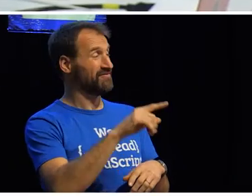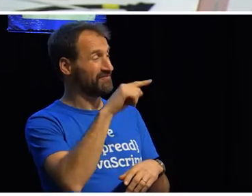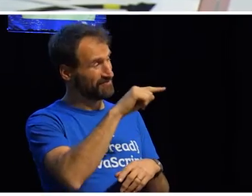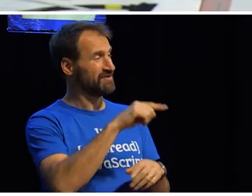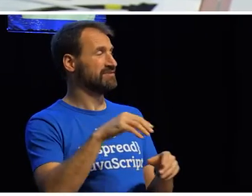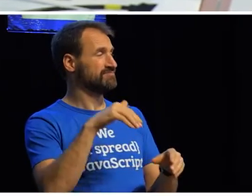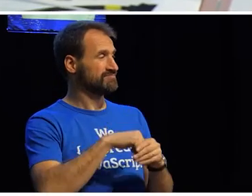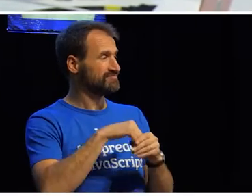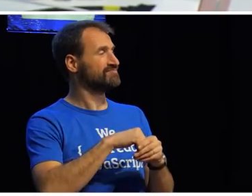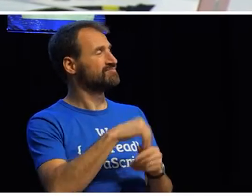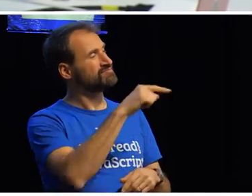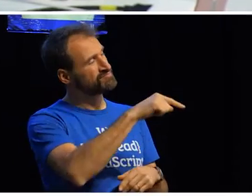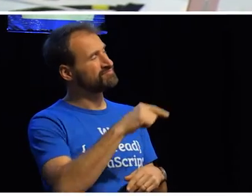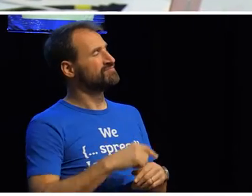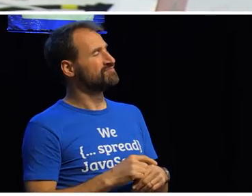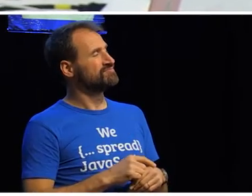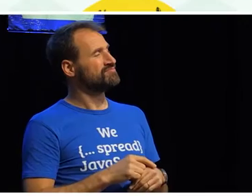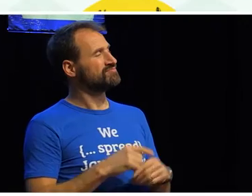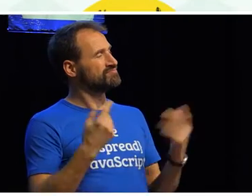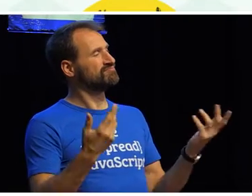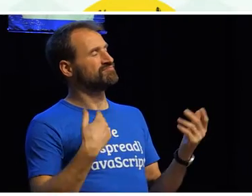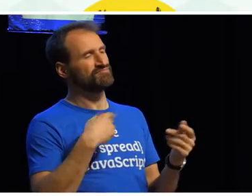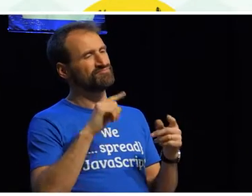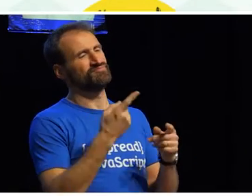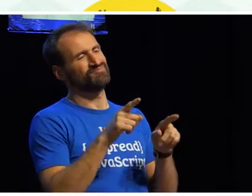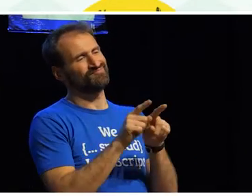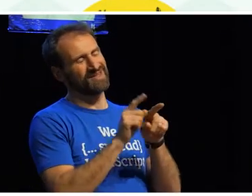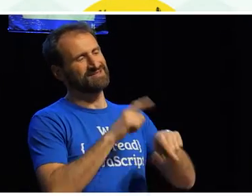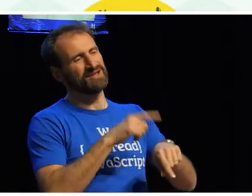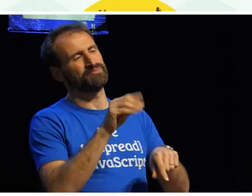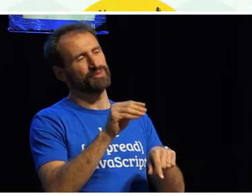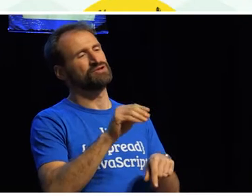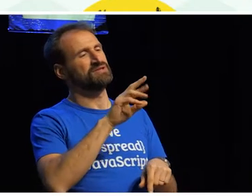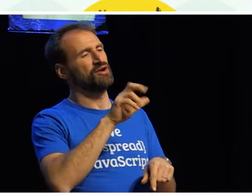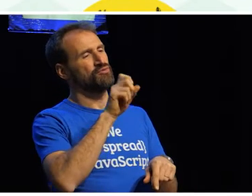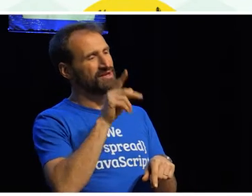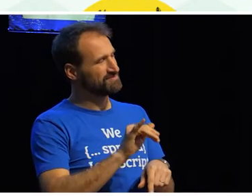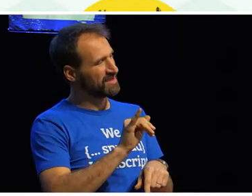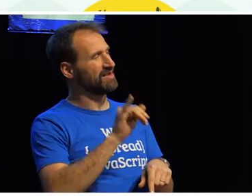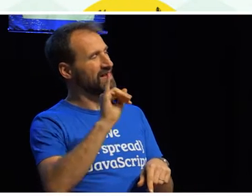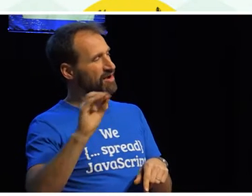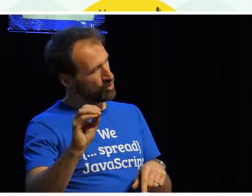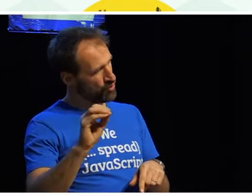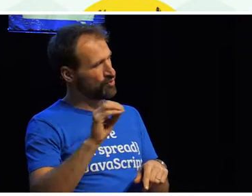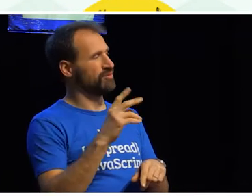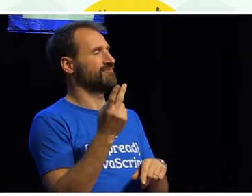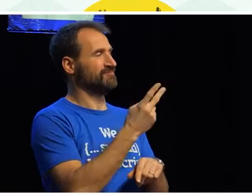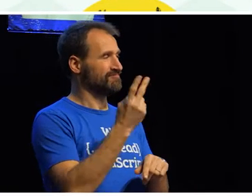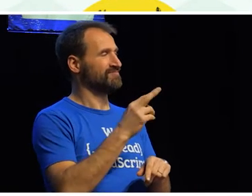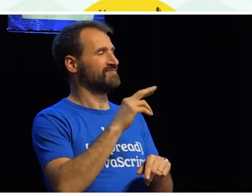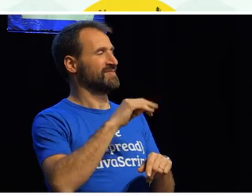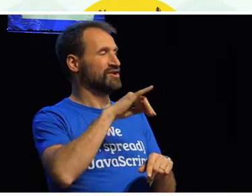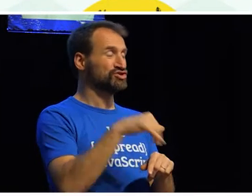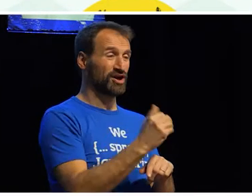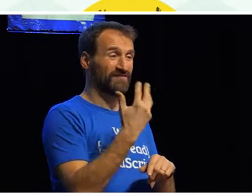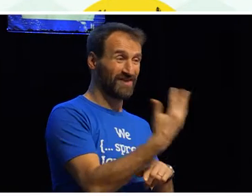Johnny 5. And at the same time, I need Raspberry IO, which is an IO plugin for the Johnny 5 for Raspberry Pi. So